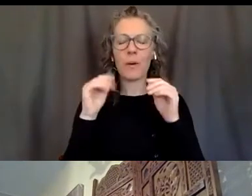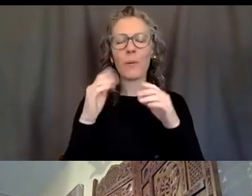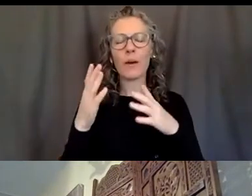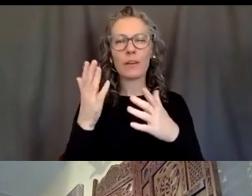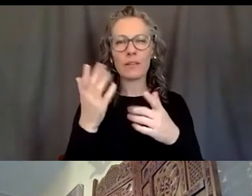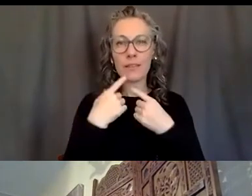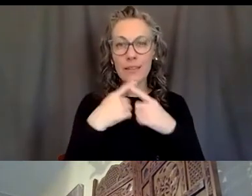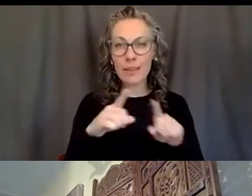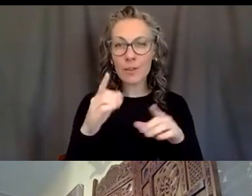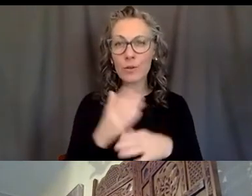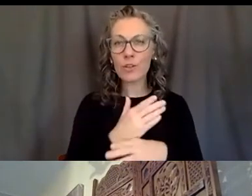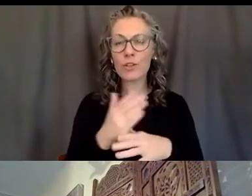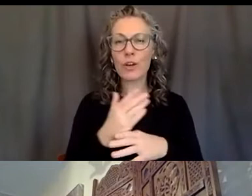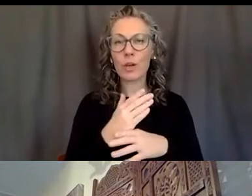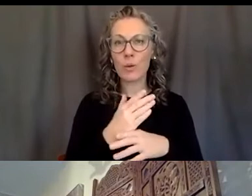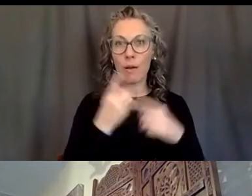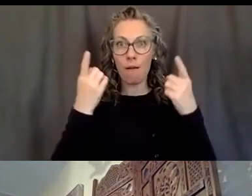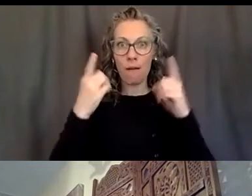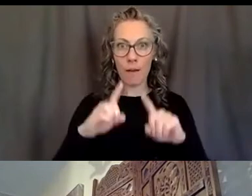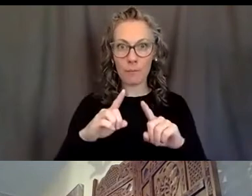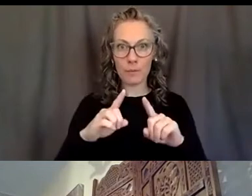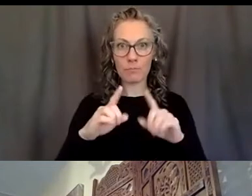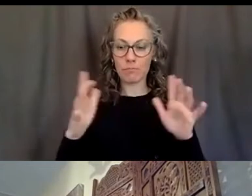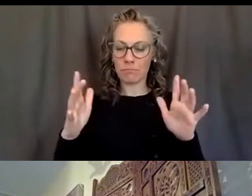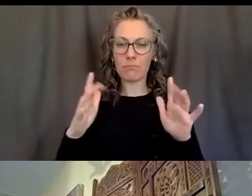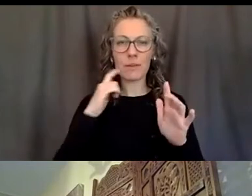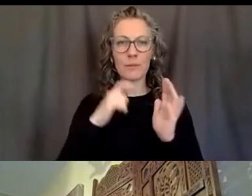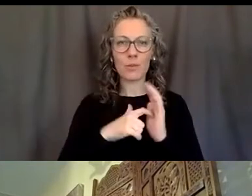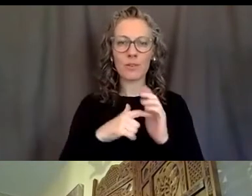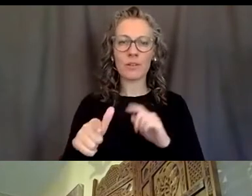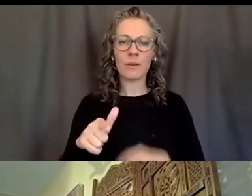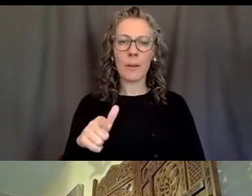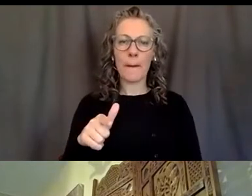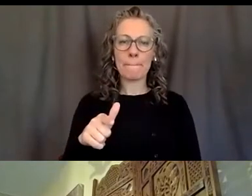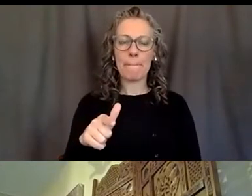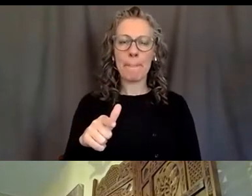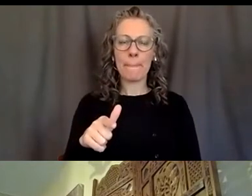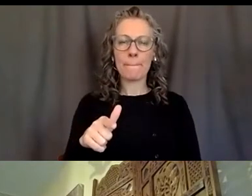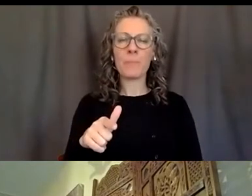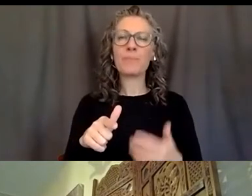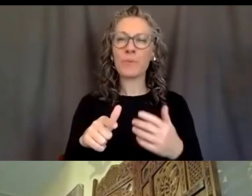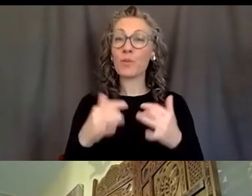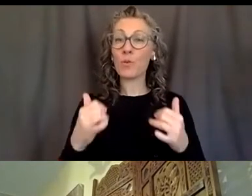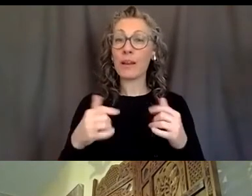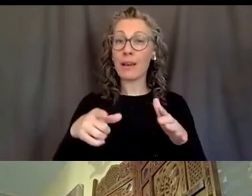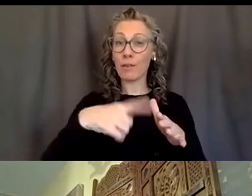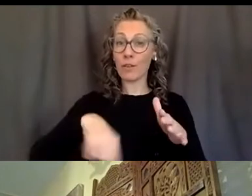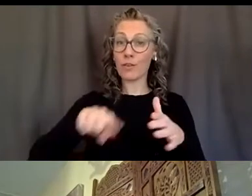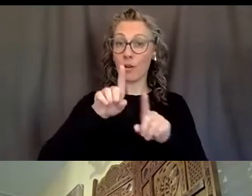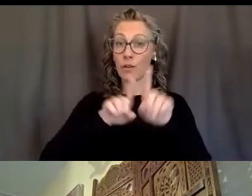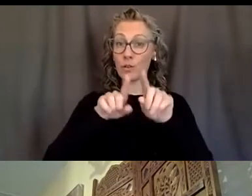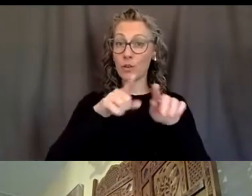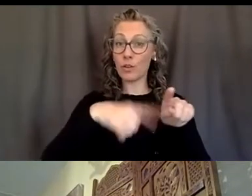the synchronicity that I observed. By looking at the chart of the moment, astrology chart of the